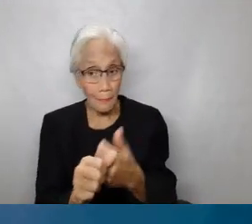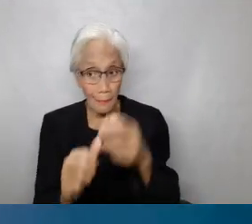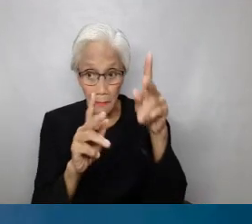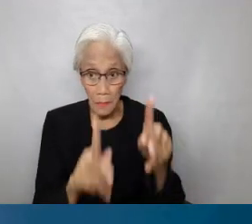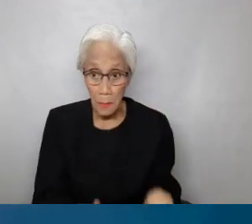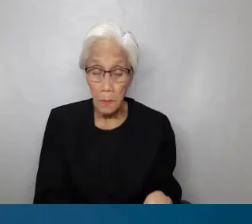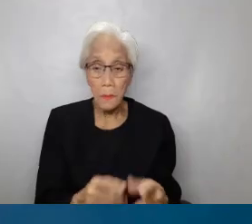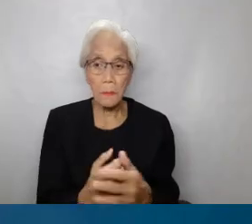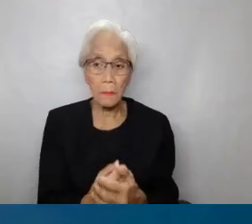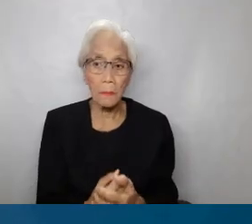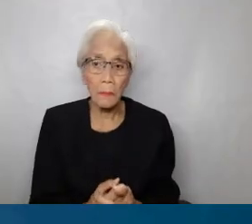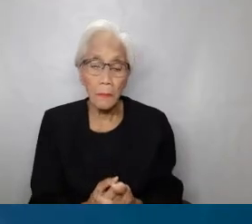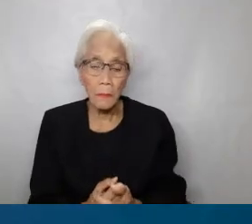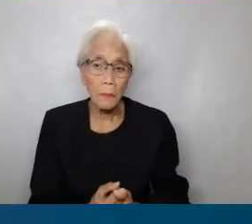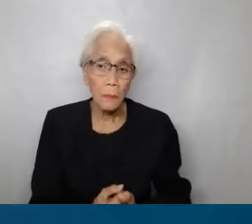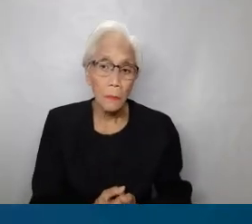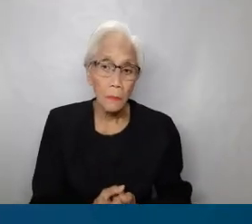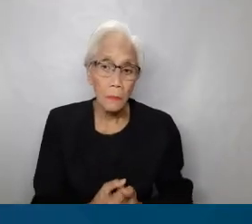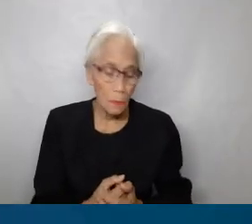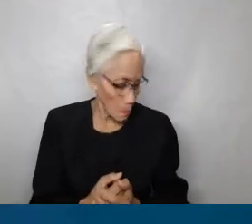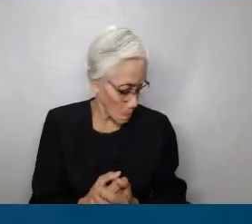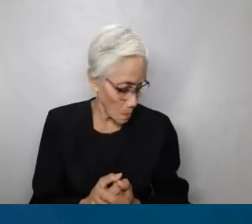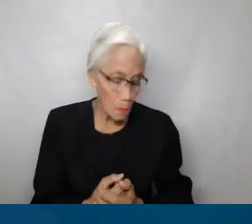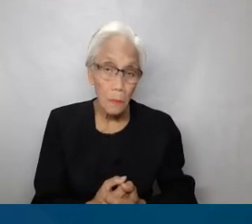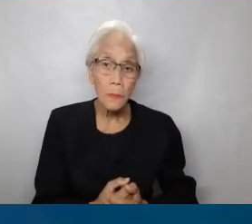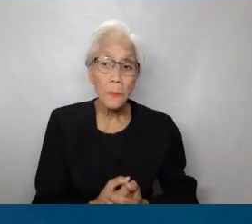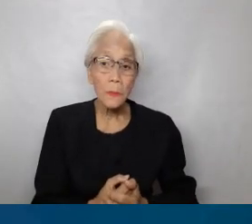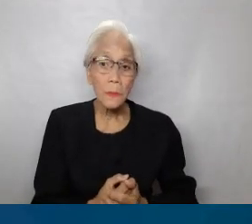create a world where every person is tolerant of one another.